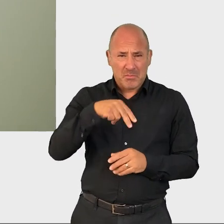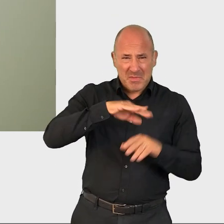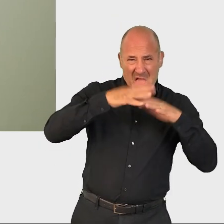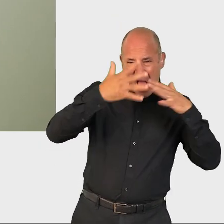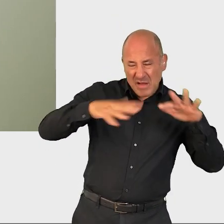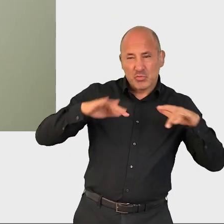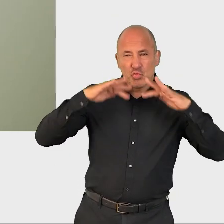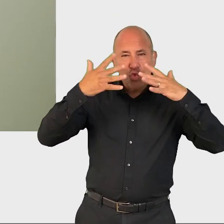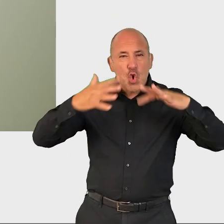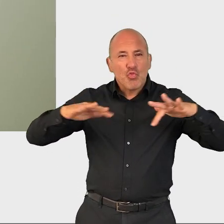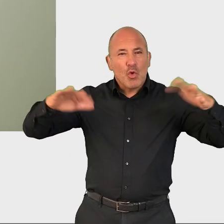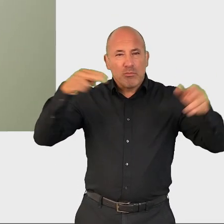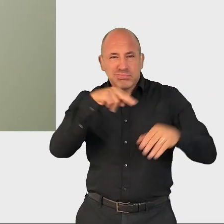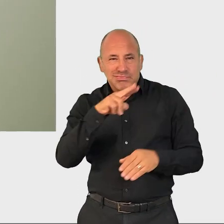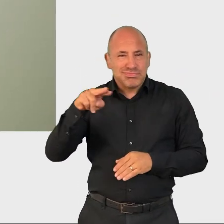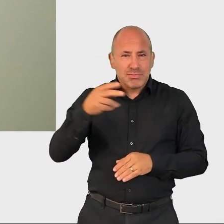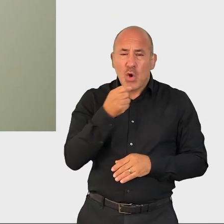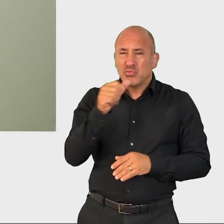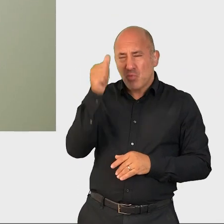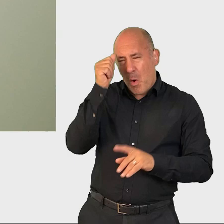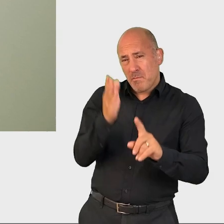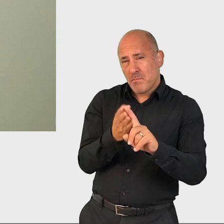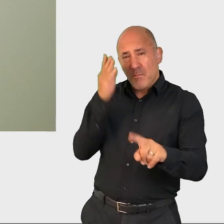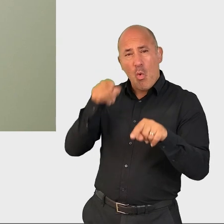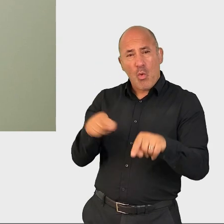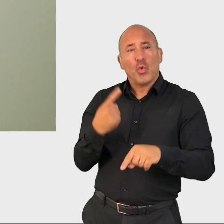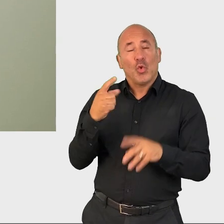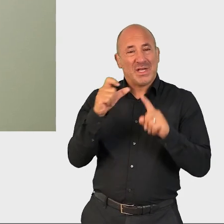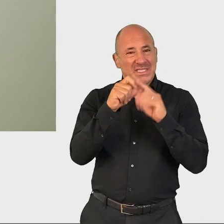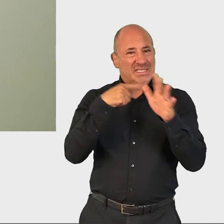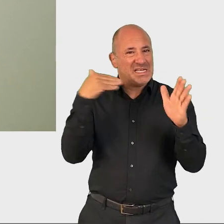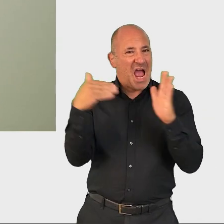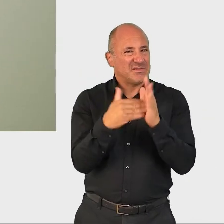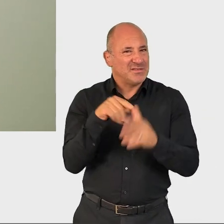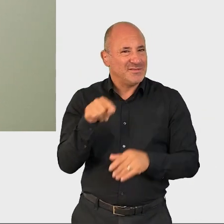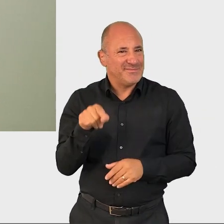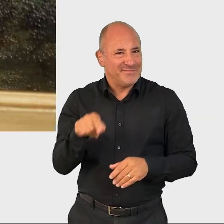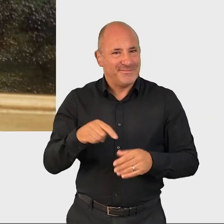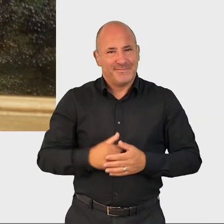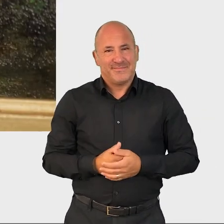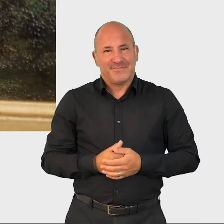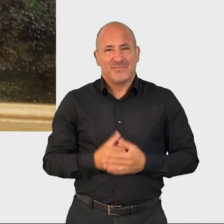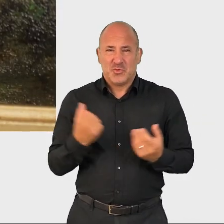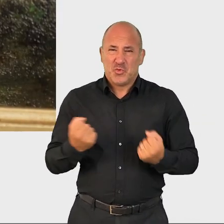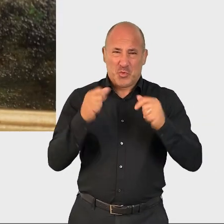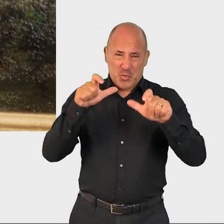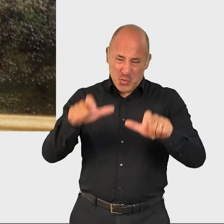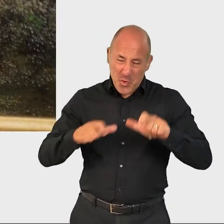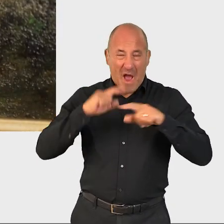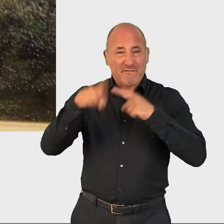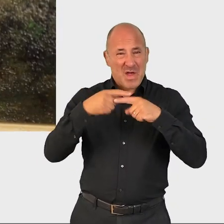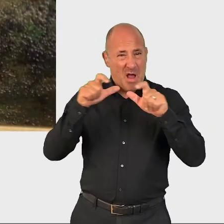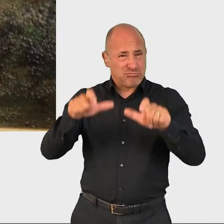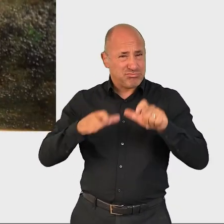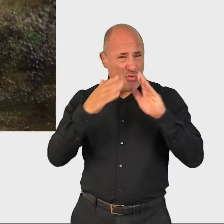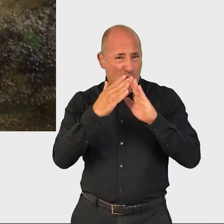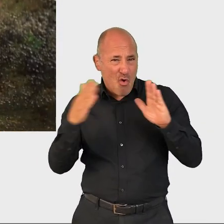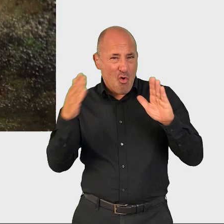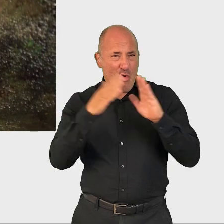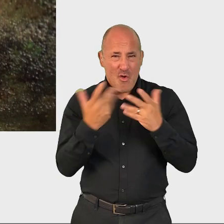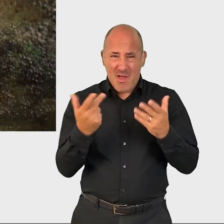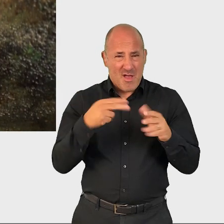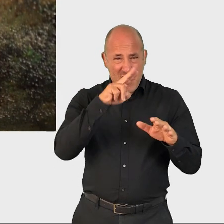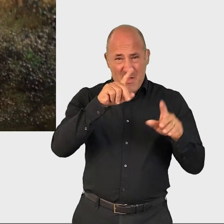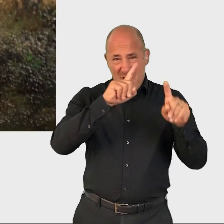and rural life. The most prolific painter of Fontainebleau was Diaz. Spending long periods of time there every